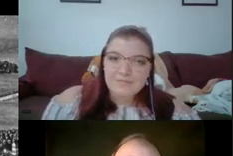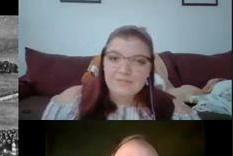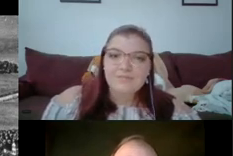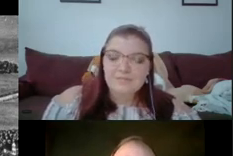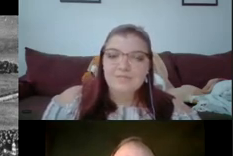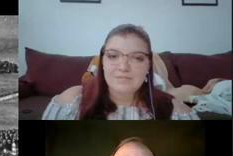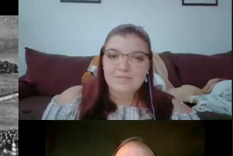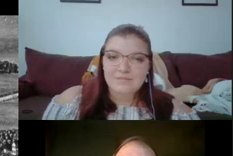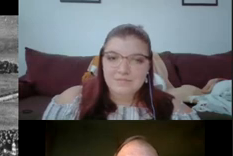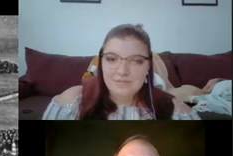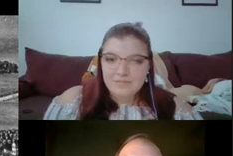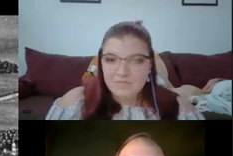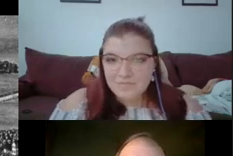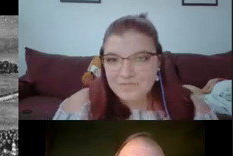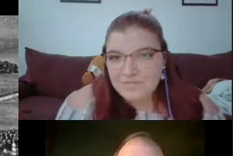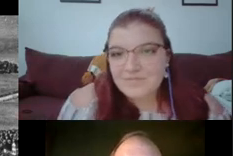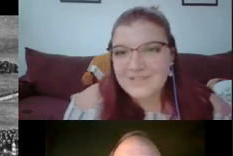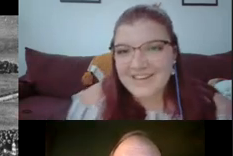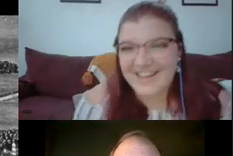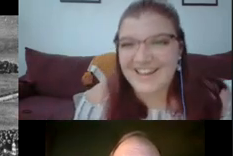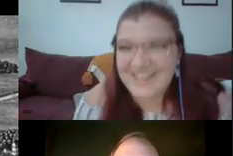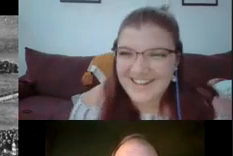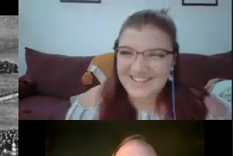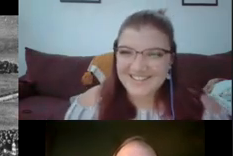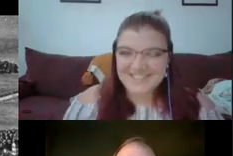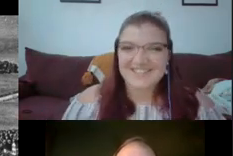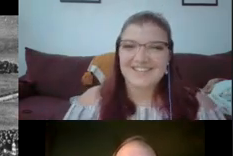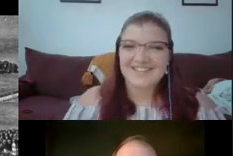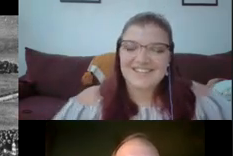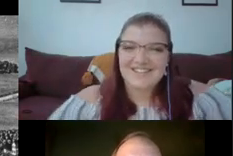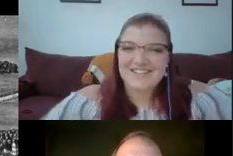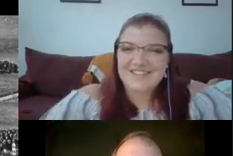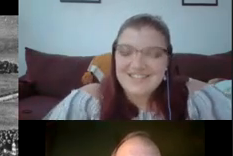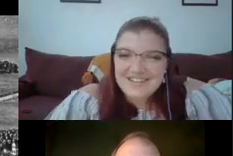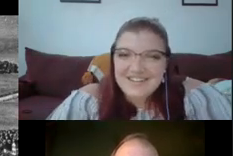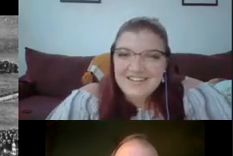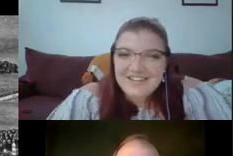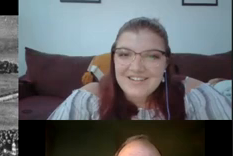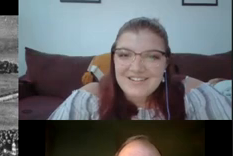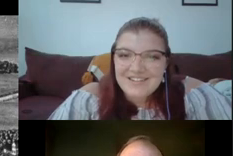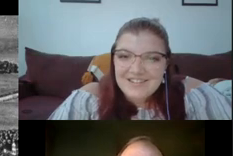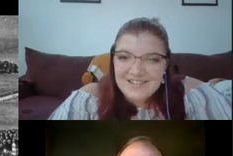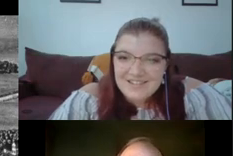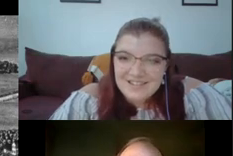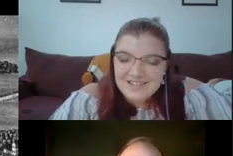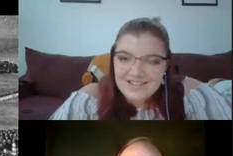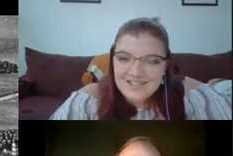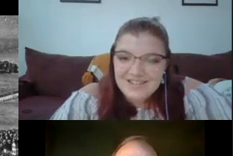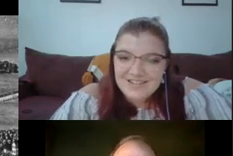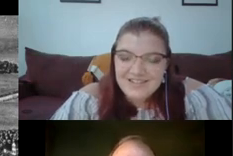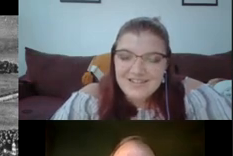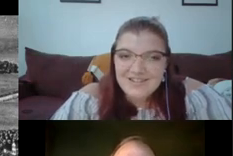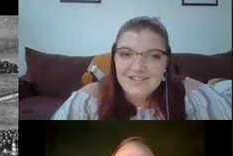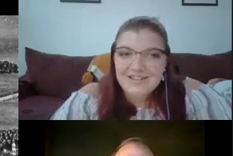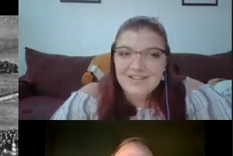school looming over the town. Must have been a very, very impressive. But also impressive